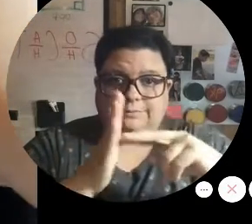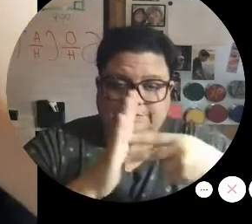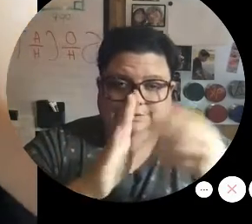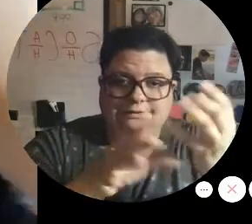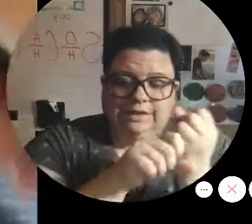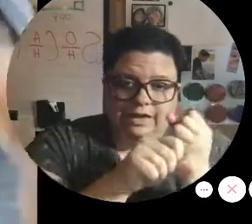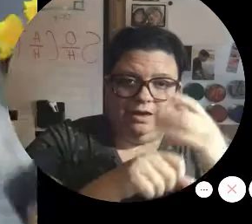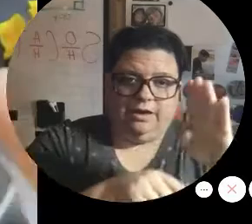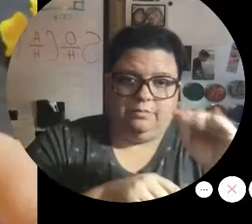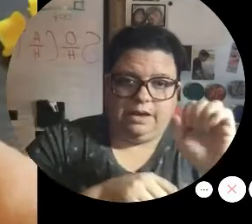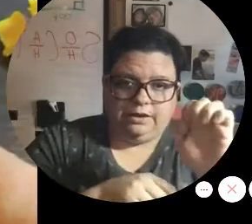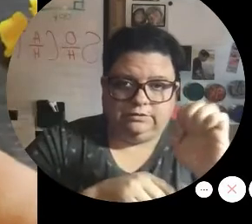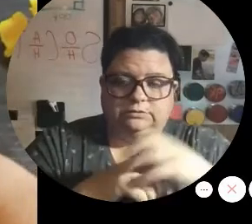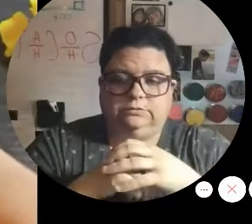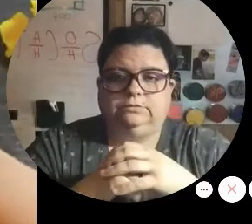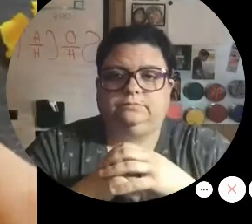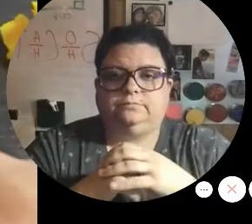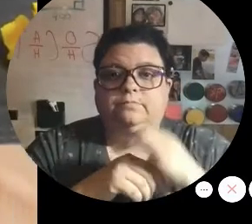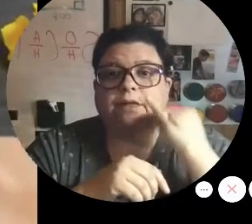if we cut